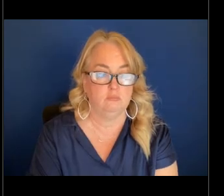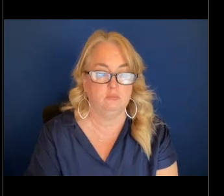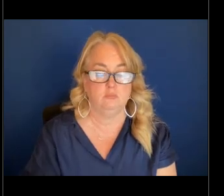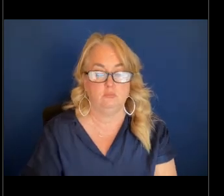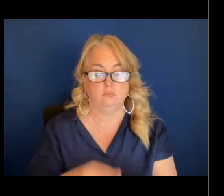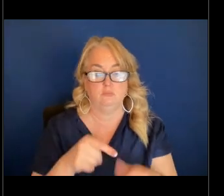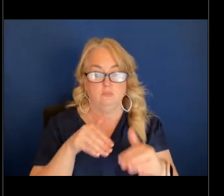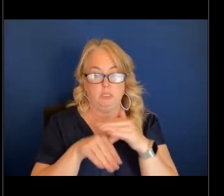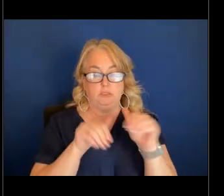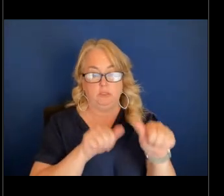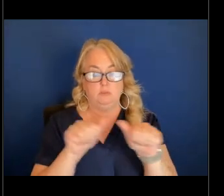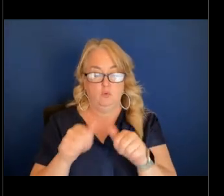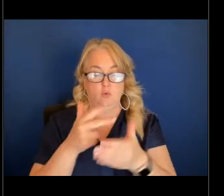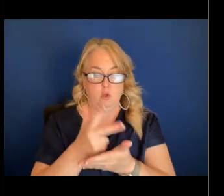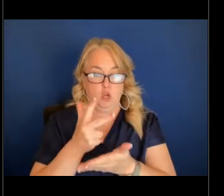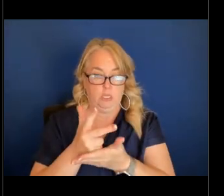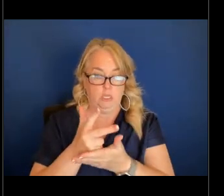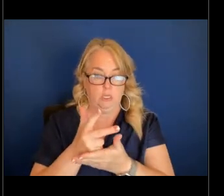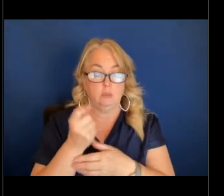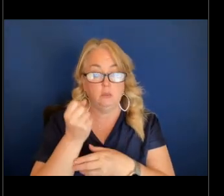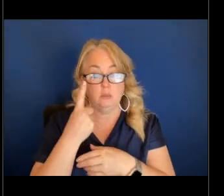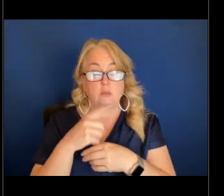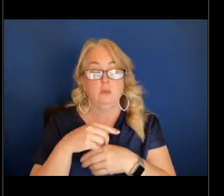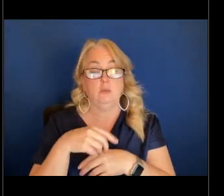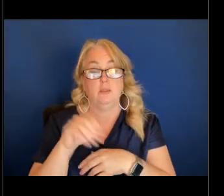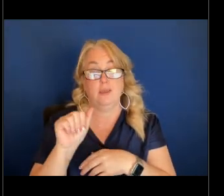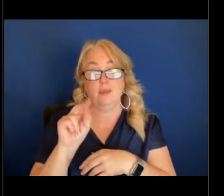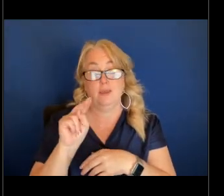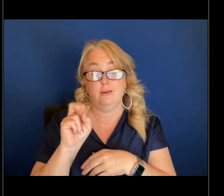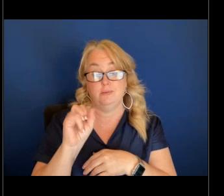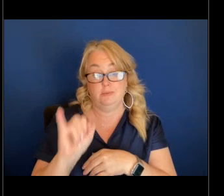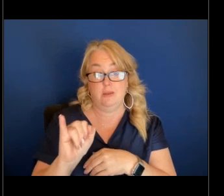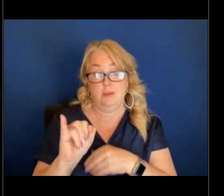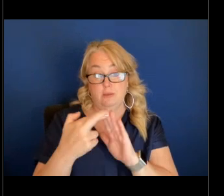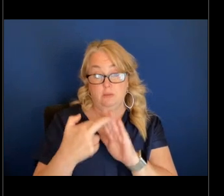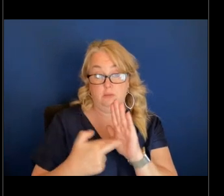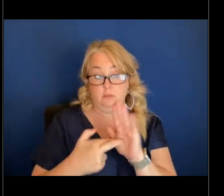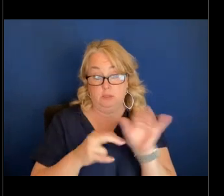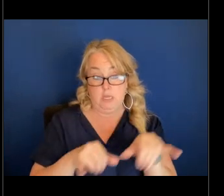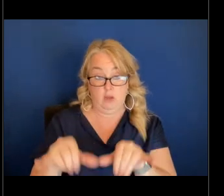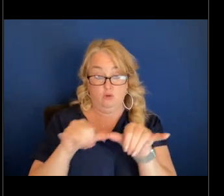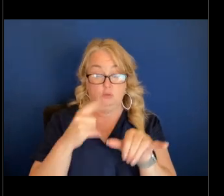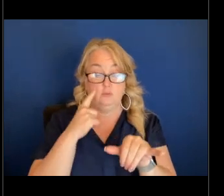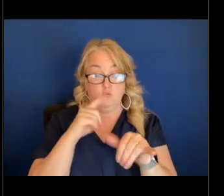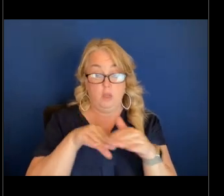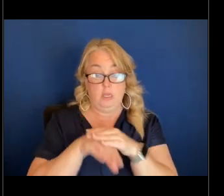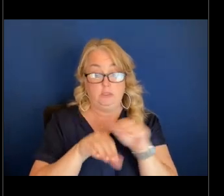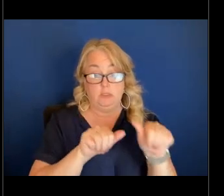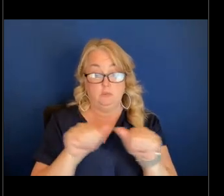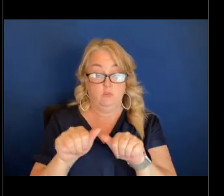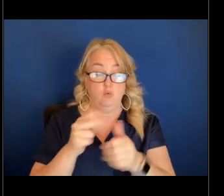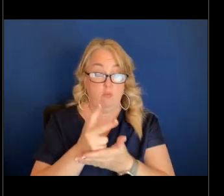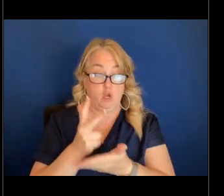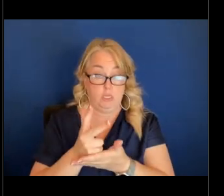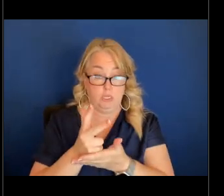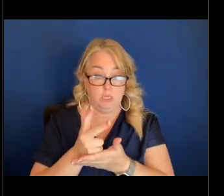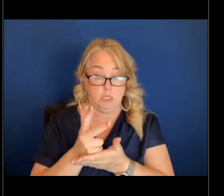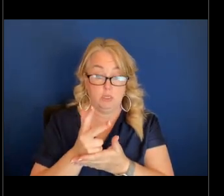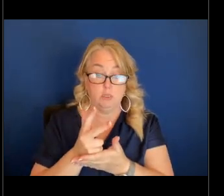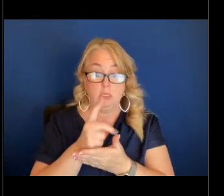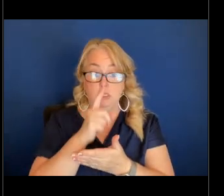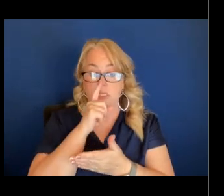The minimum specification in the ANSI standard for an accessible parking space is